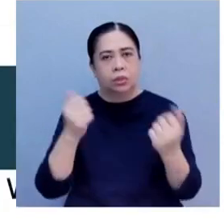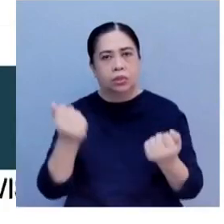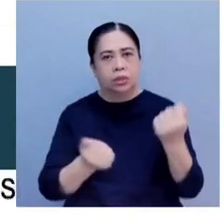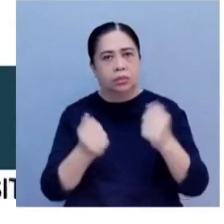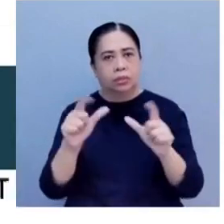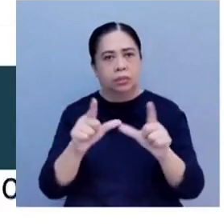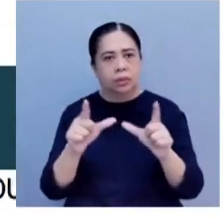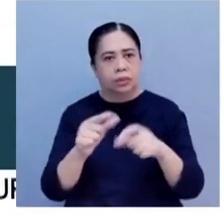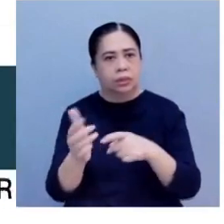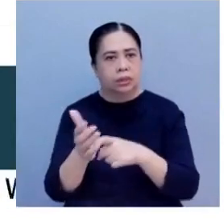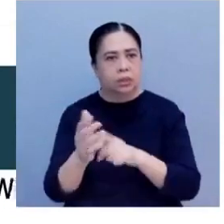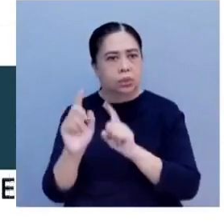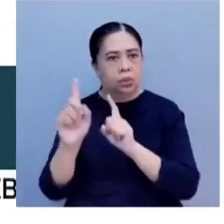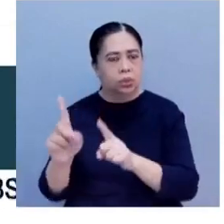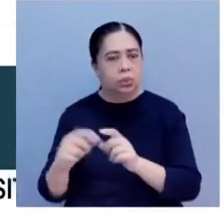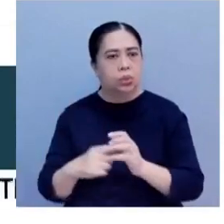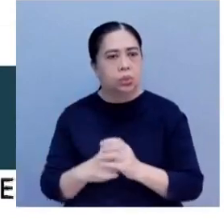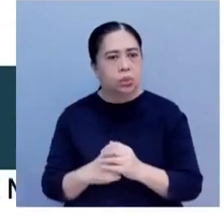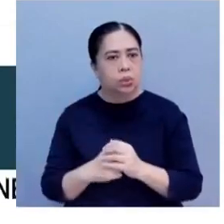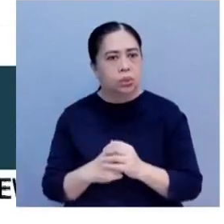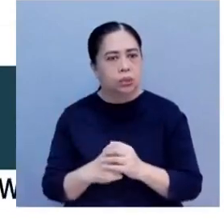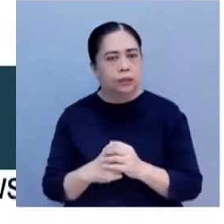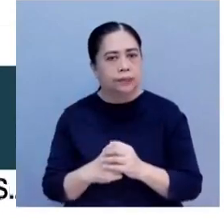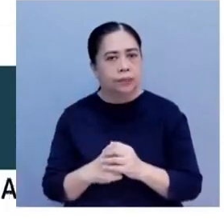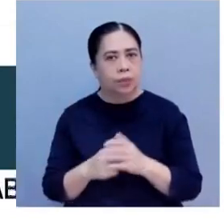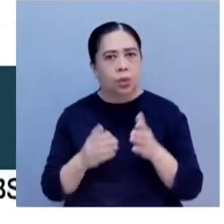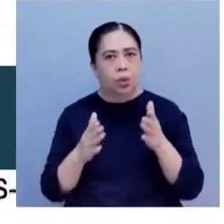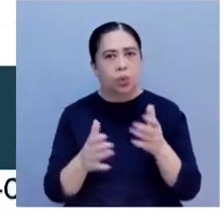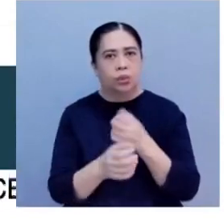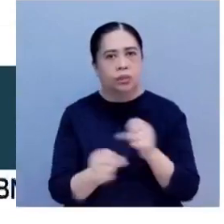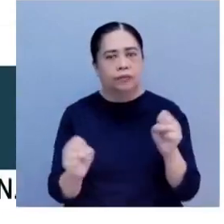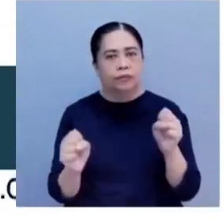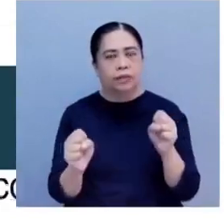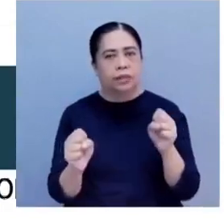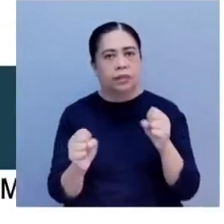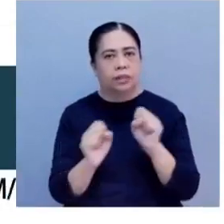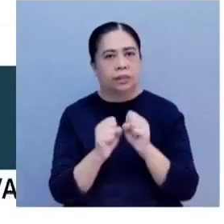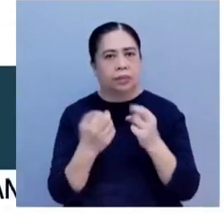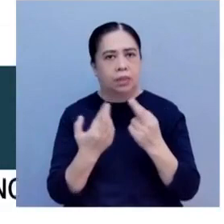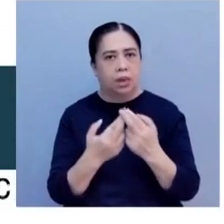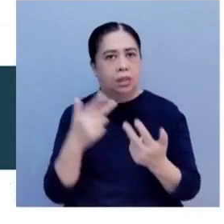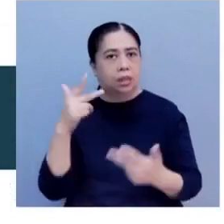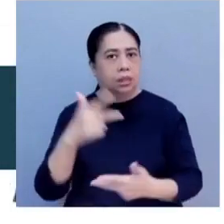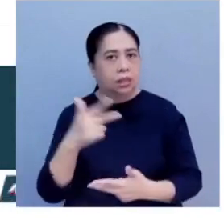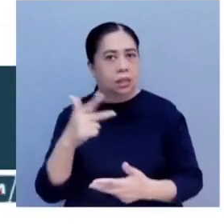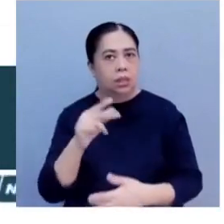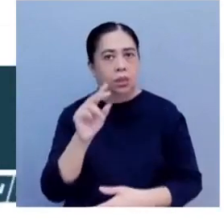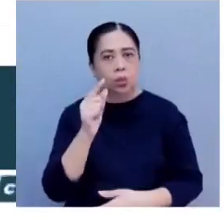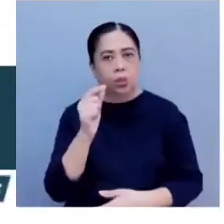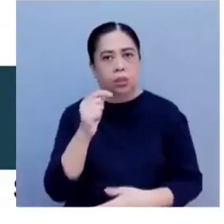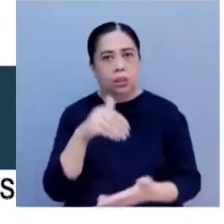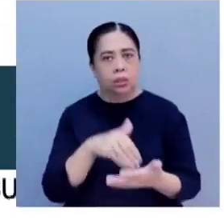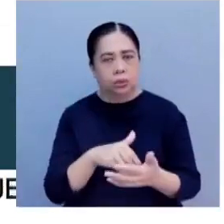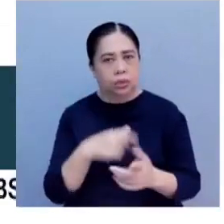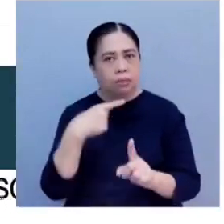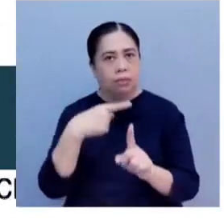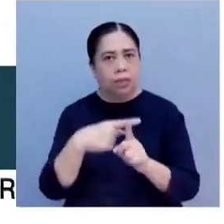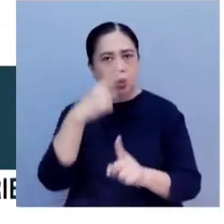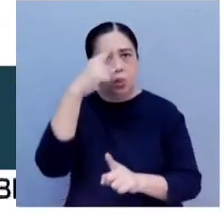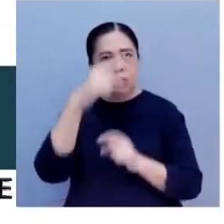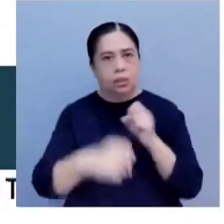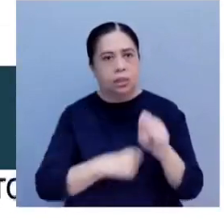required to go to a road safety seminar. And the third offense is 20,000 pesos plus